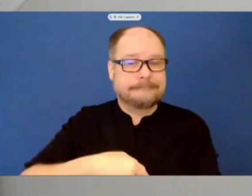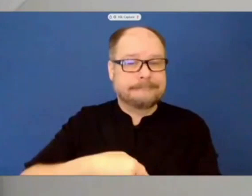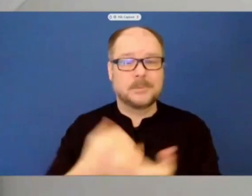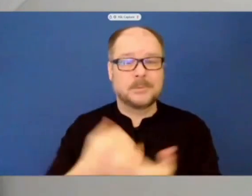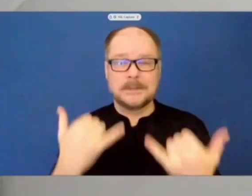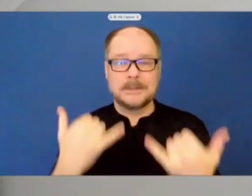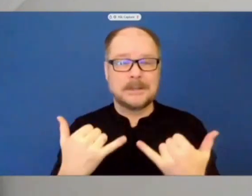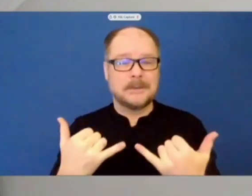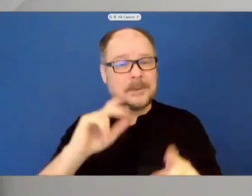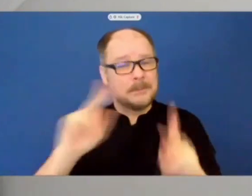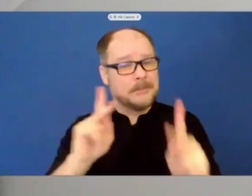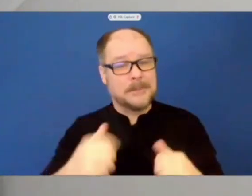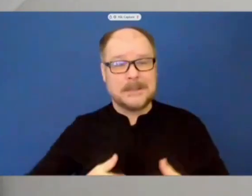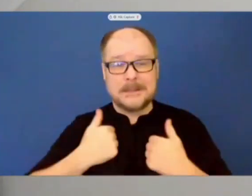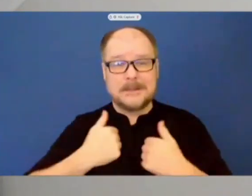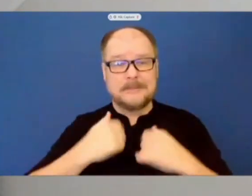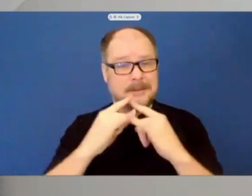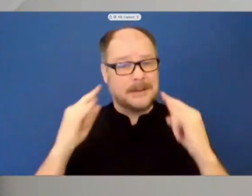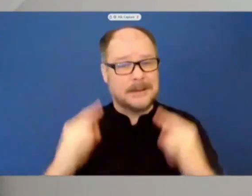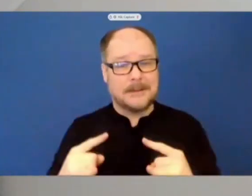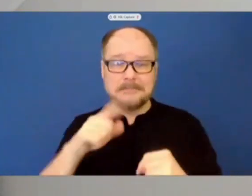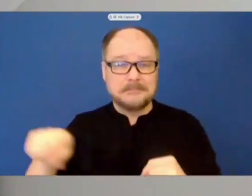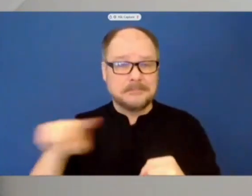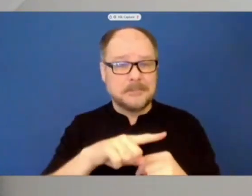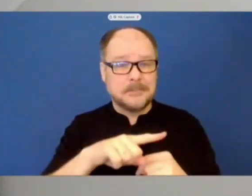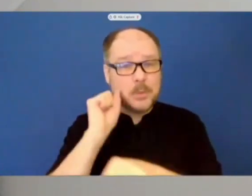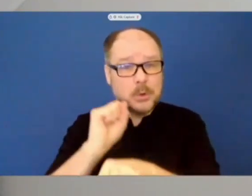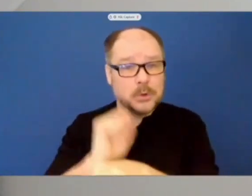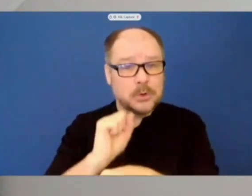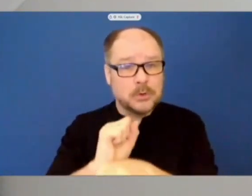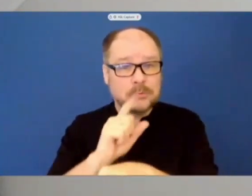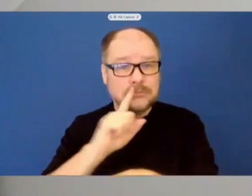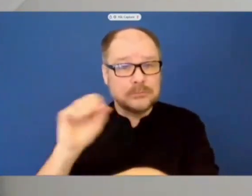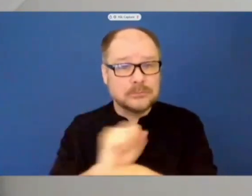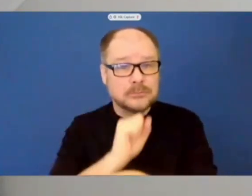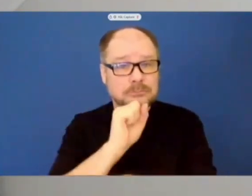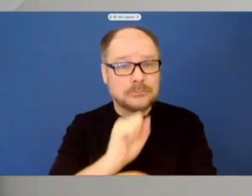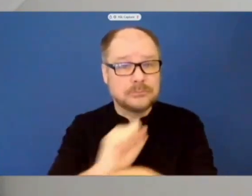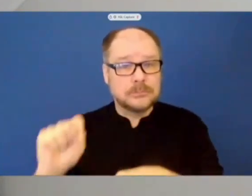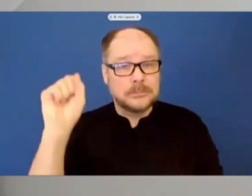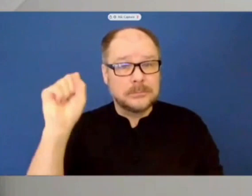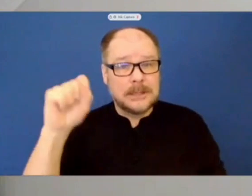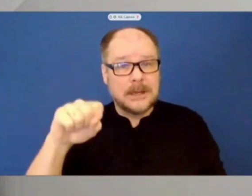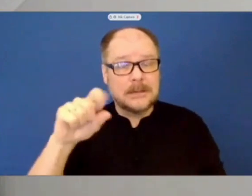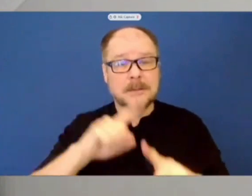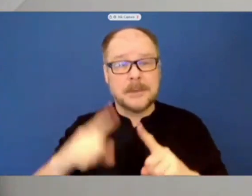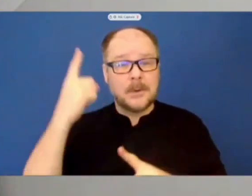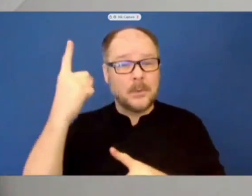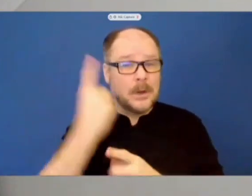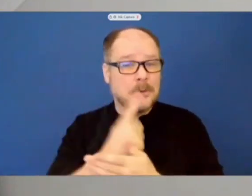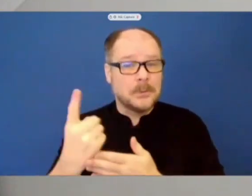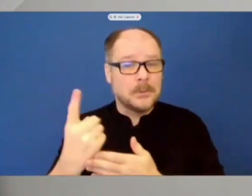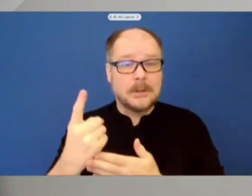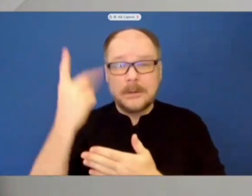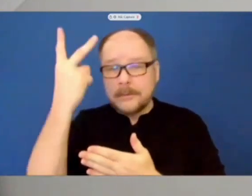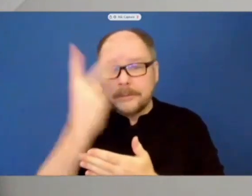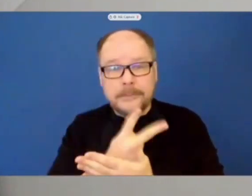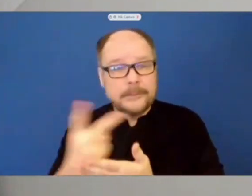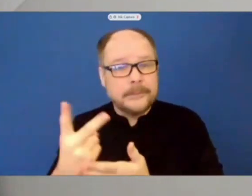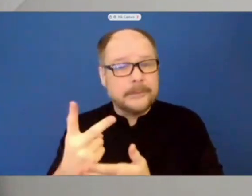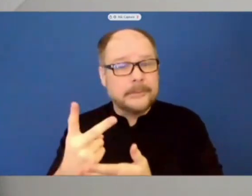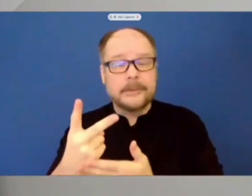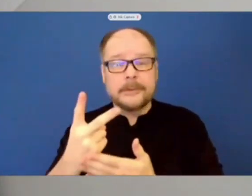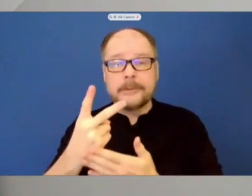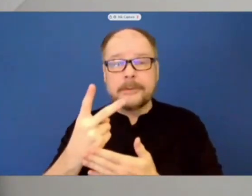this encampment that are employed, but got a week or two or a month or two behind.